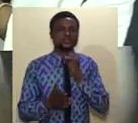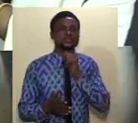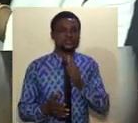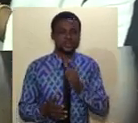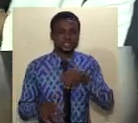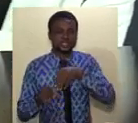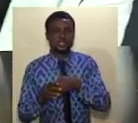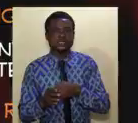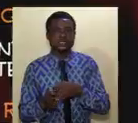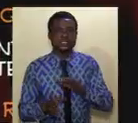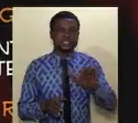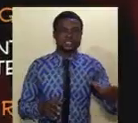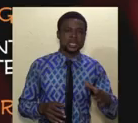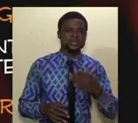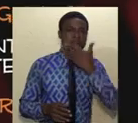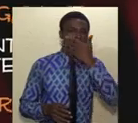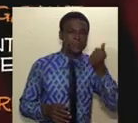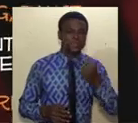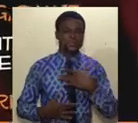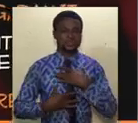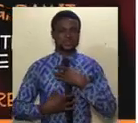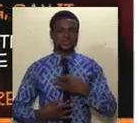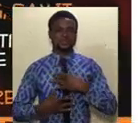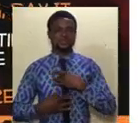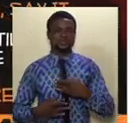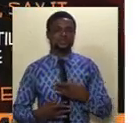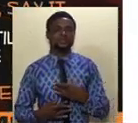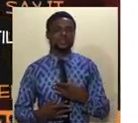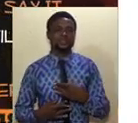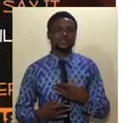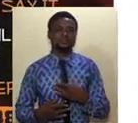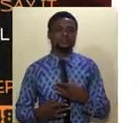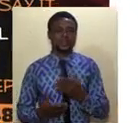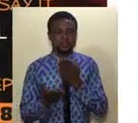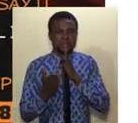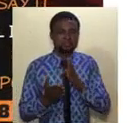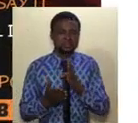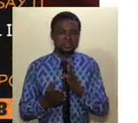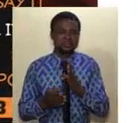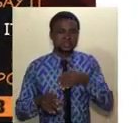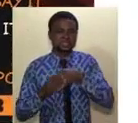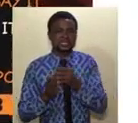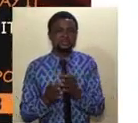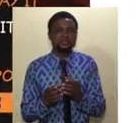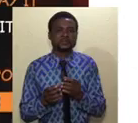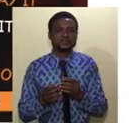that child's best interest. Right. Is it in terms of behavior? Is it in terms of